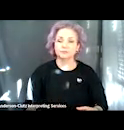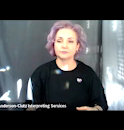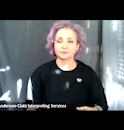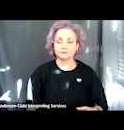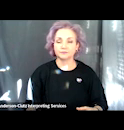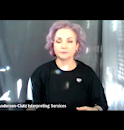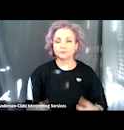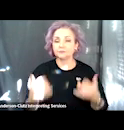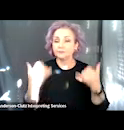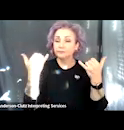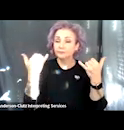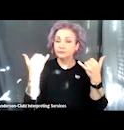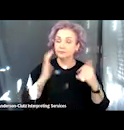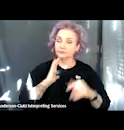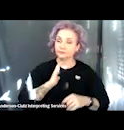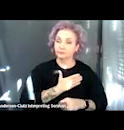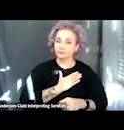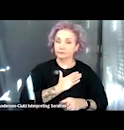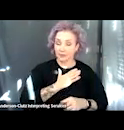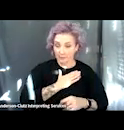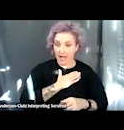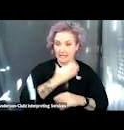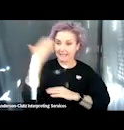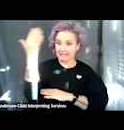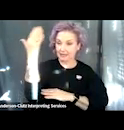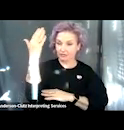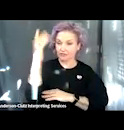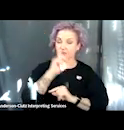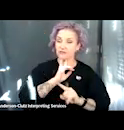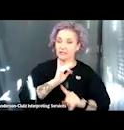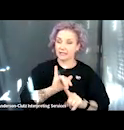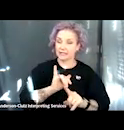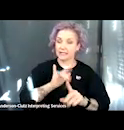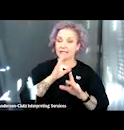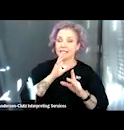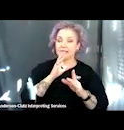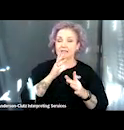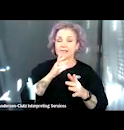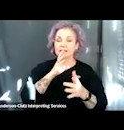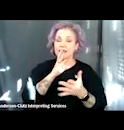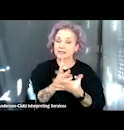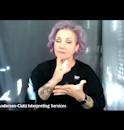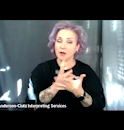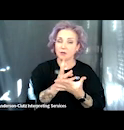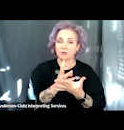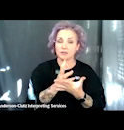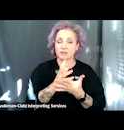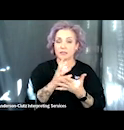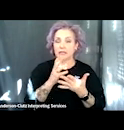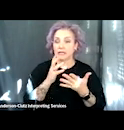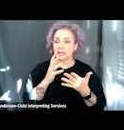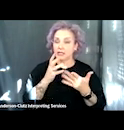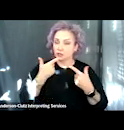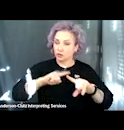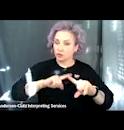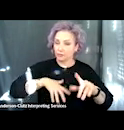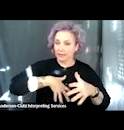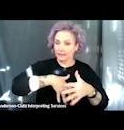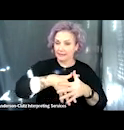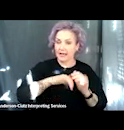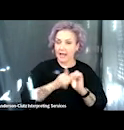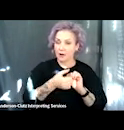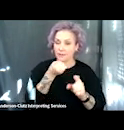talk is going to focus on this, and I'm going to tell you about infection during pregnancy as one of the environmental risk factors for